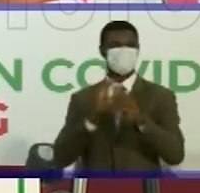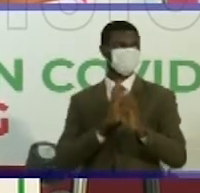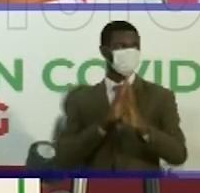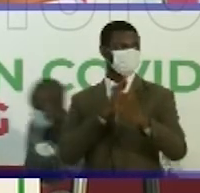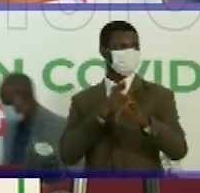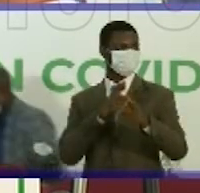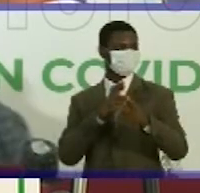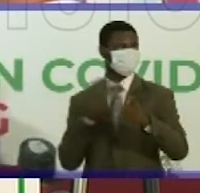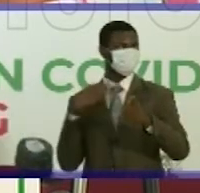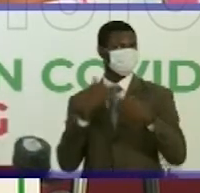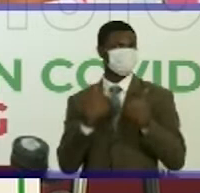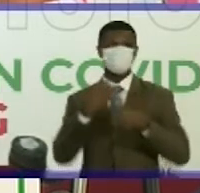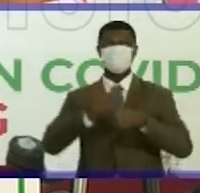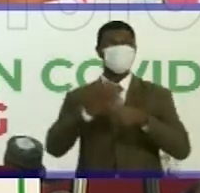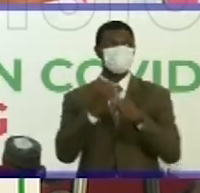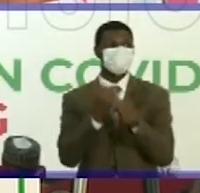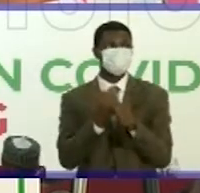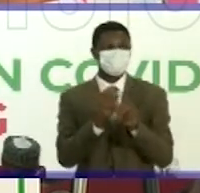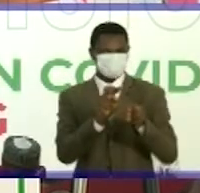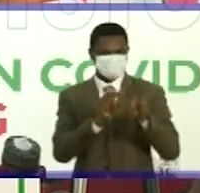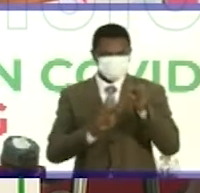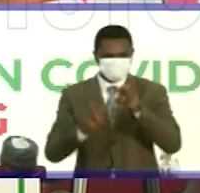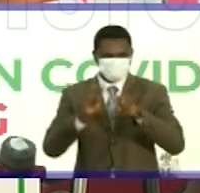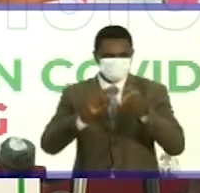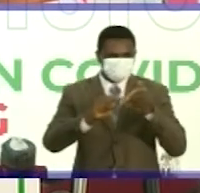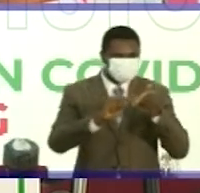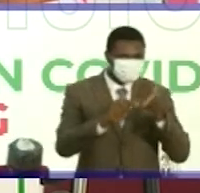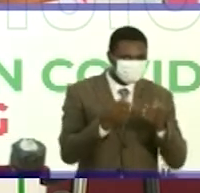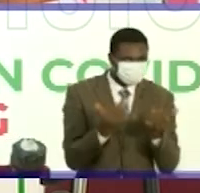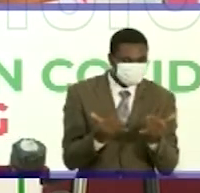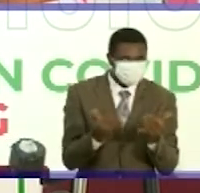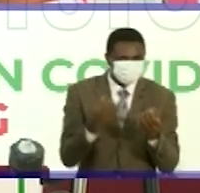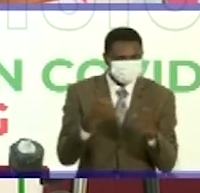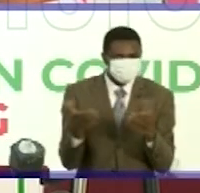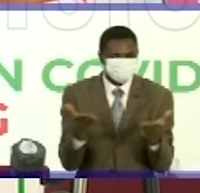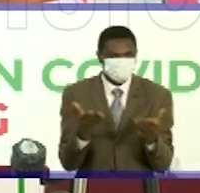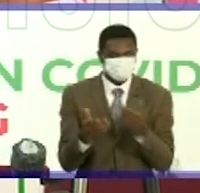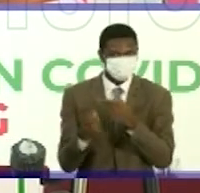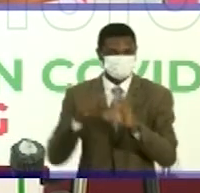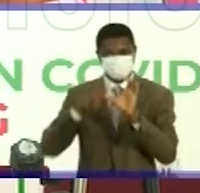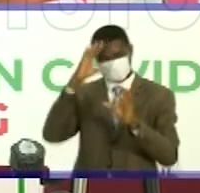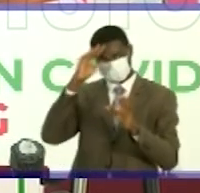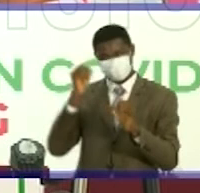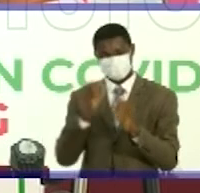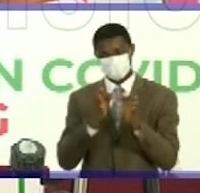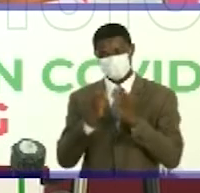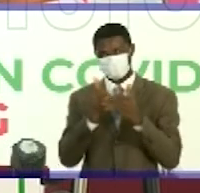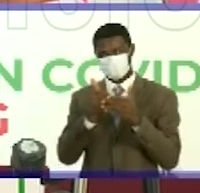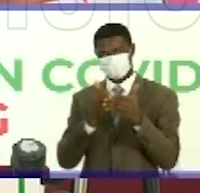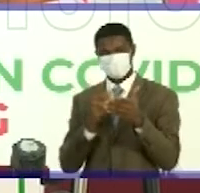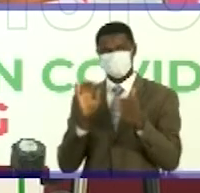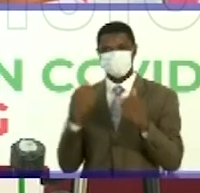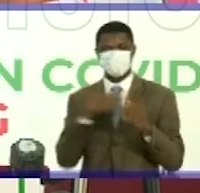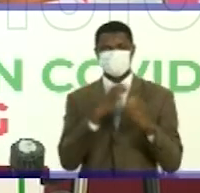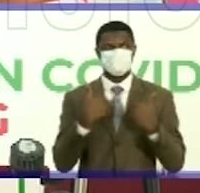We have made an assessment of the current phase, and as mentioned by the chairman, we have made